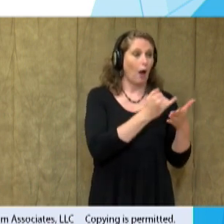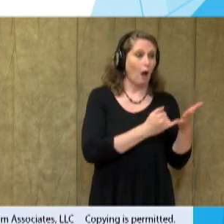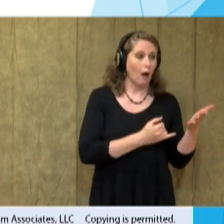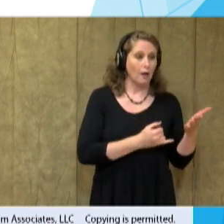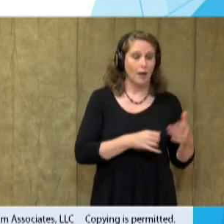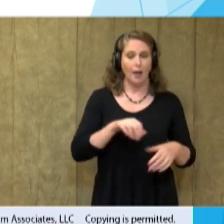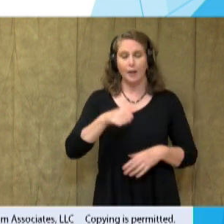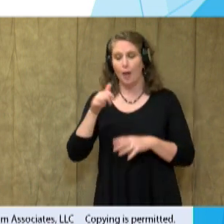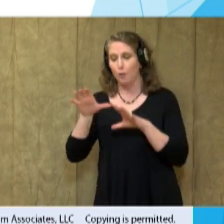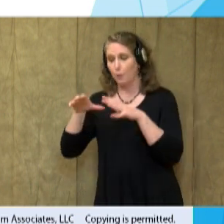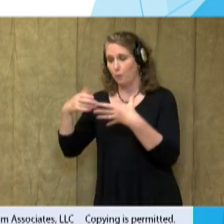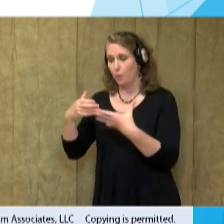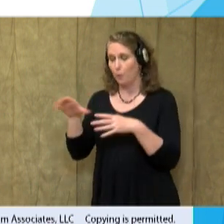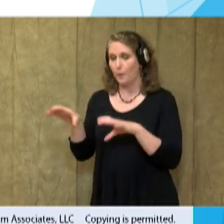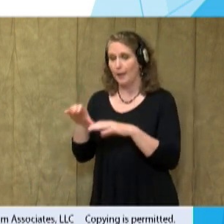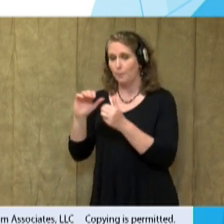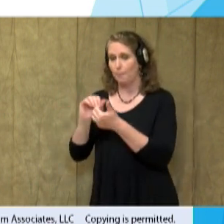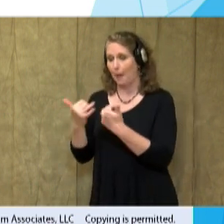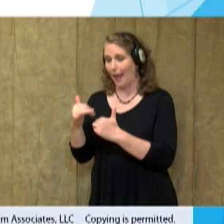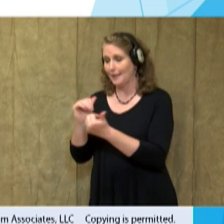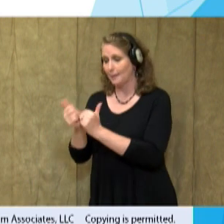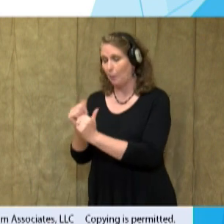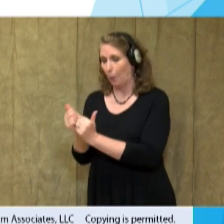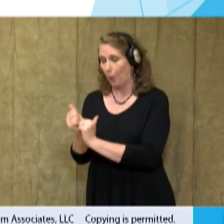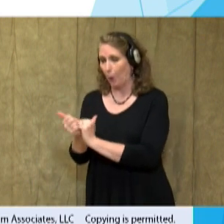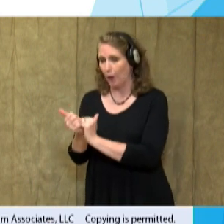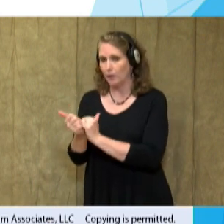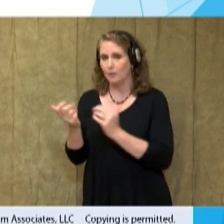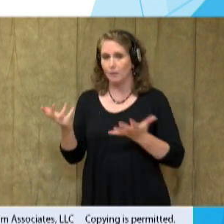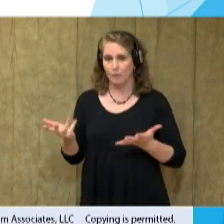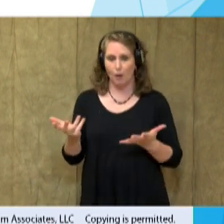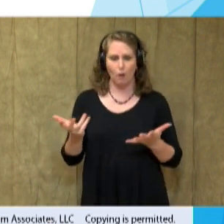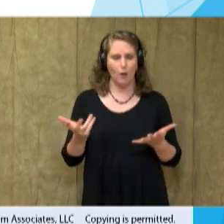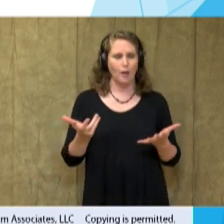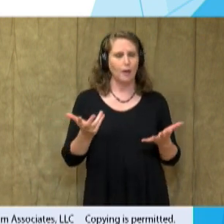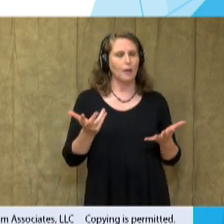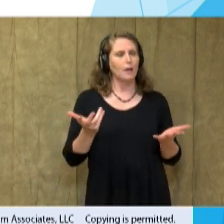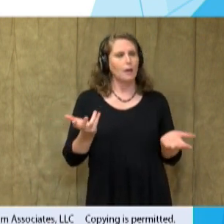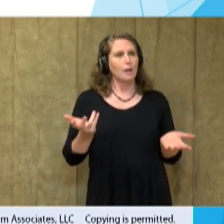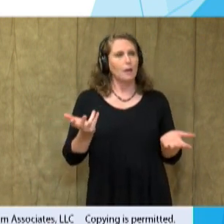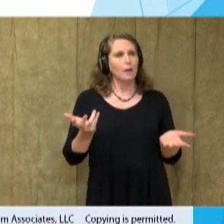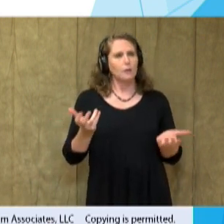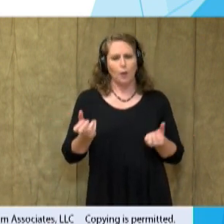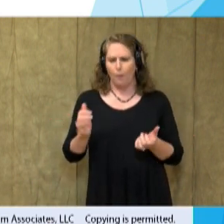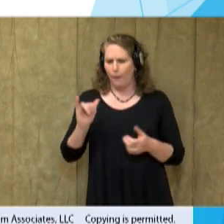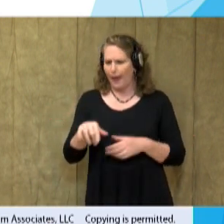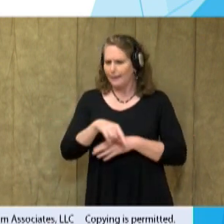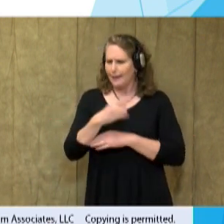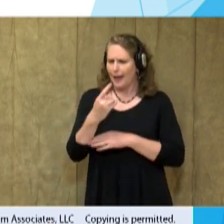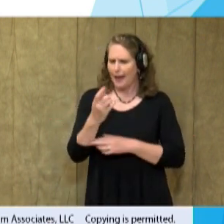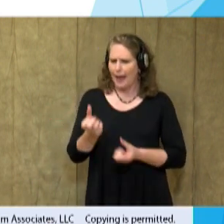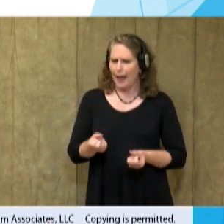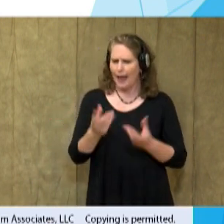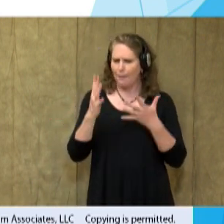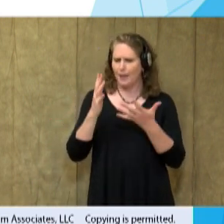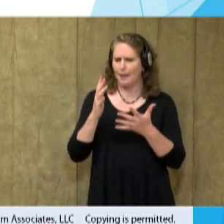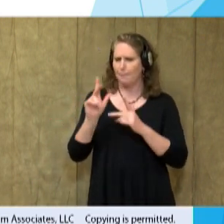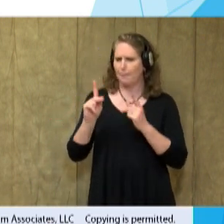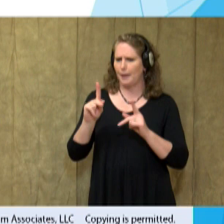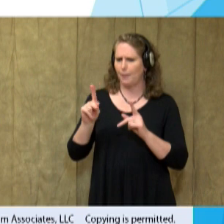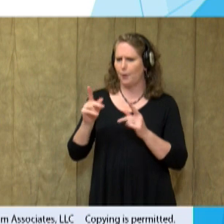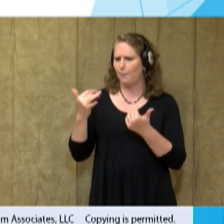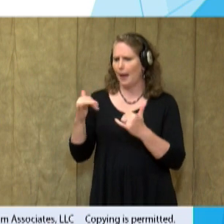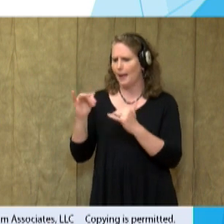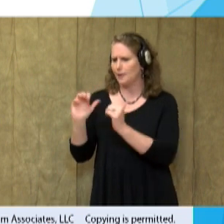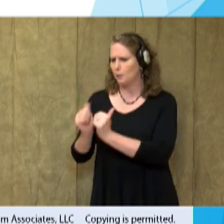that day? Well, remember, we think about our problem. What is the problem about? The problem is about the campers at